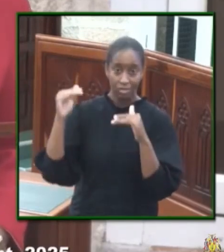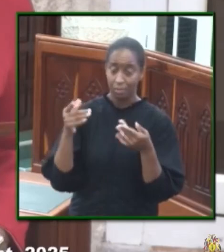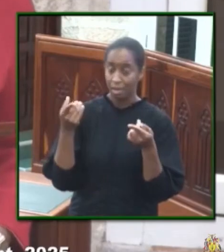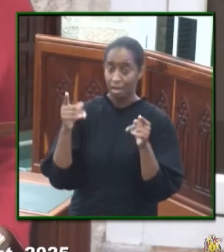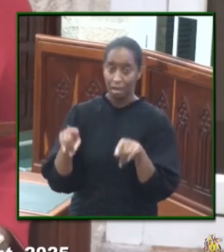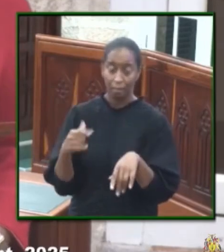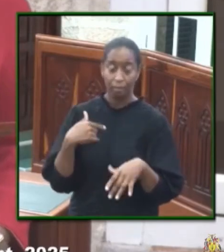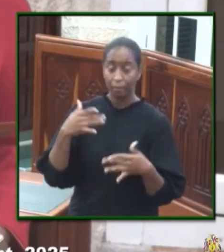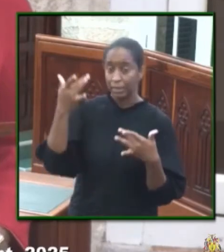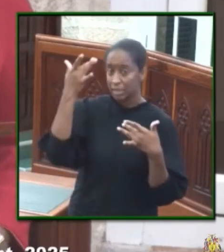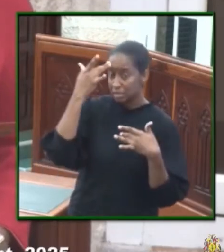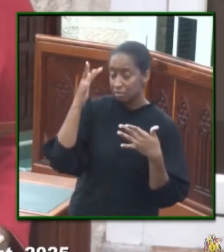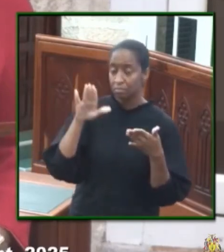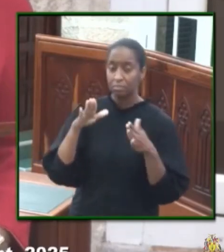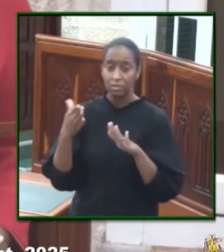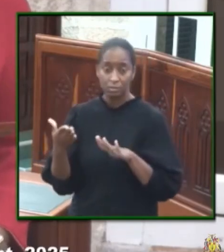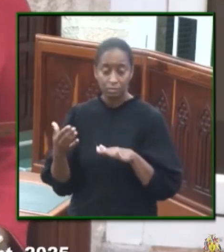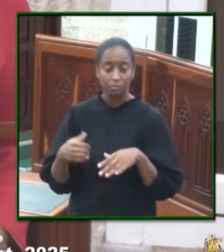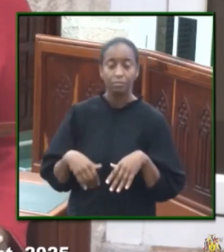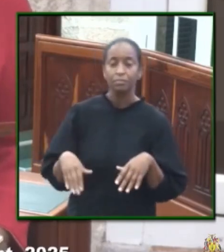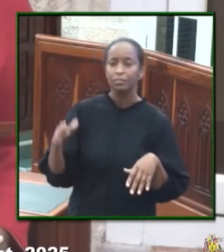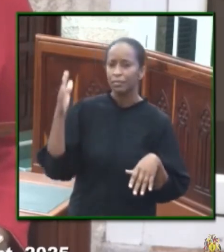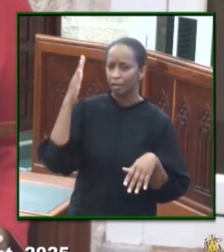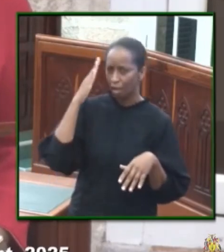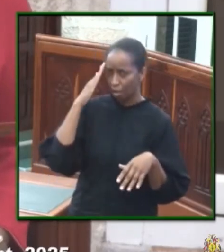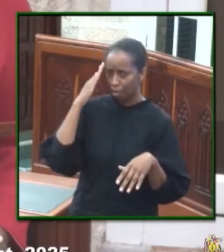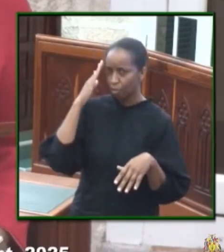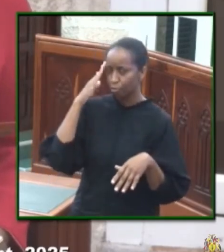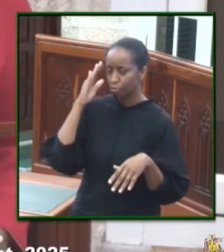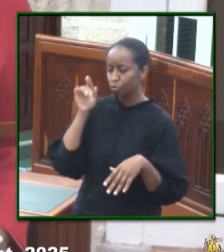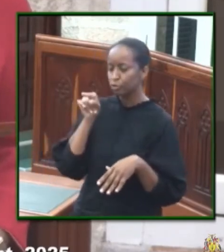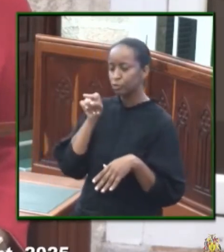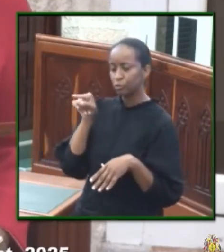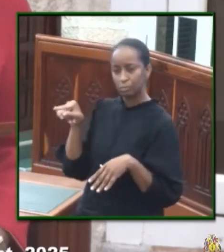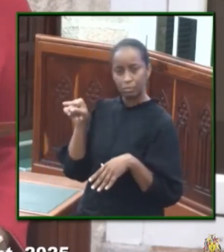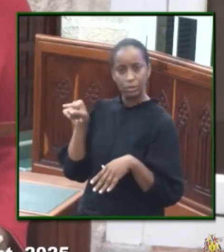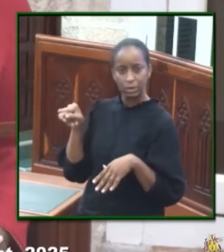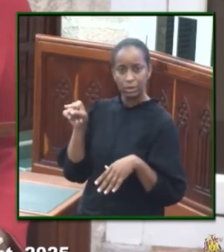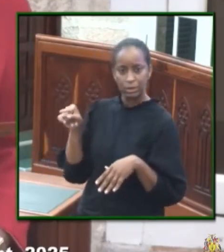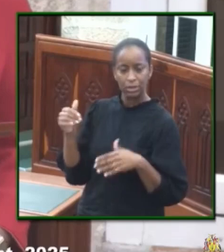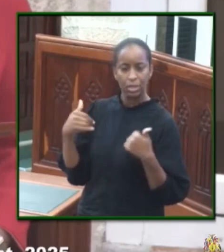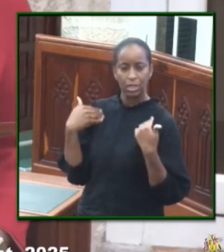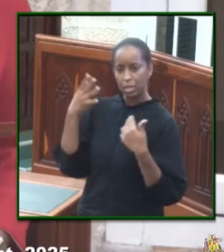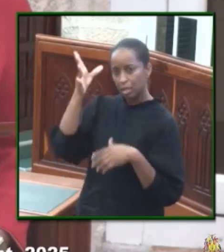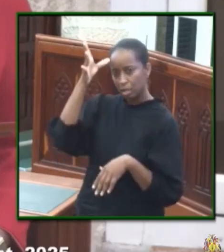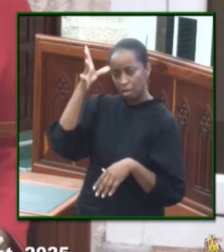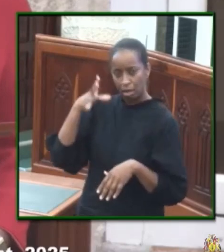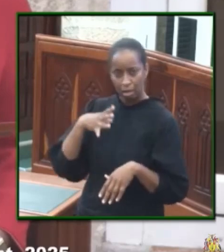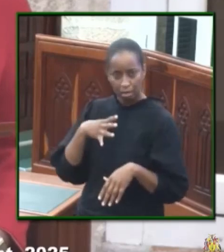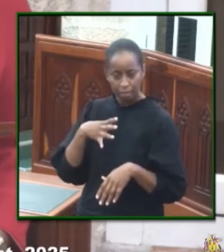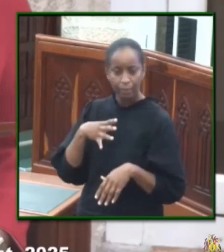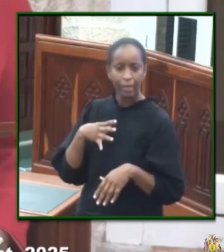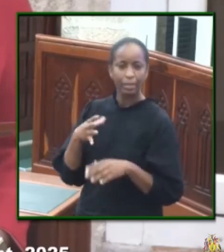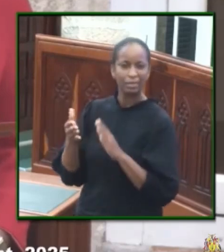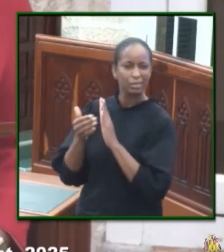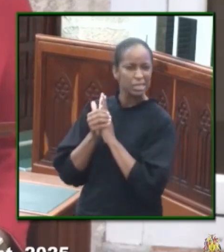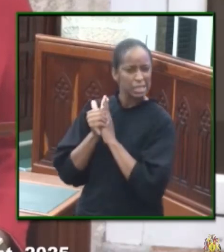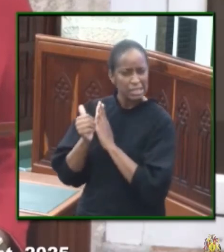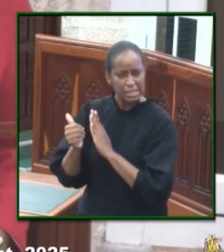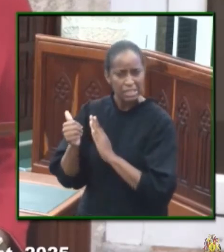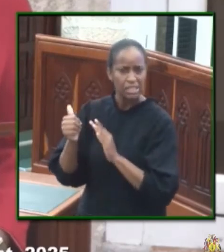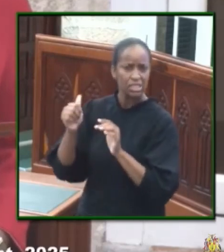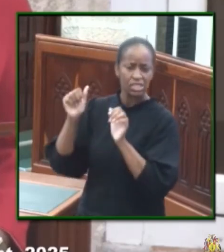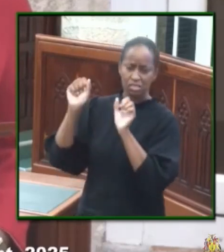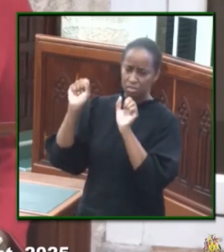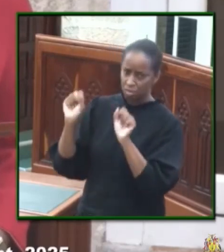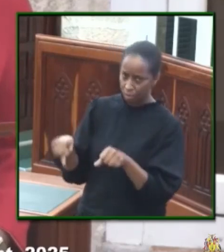a confident young man who has acquitted himself with distinction as a member for